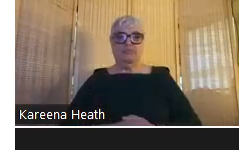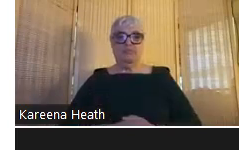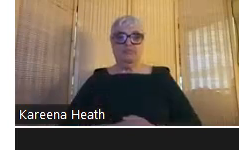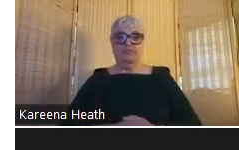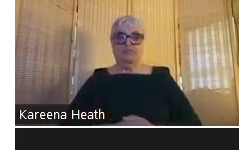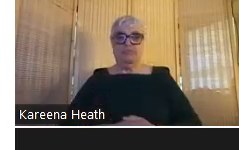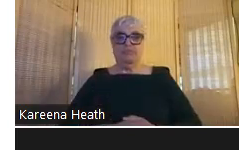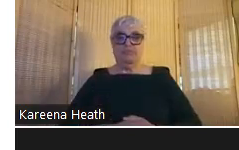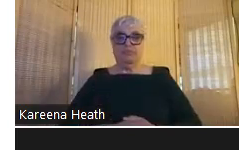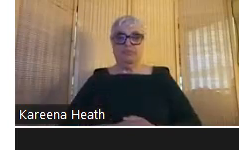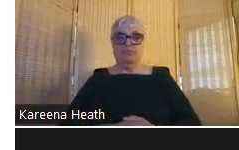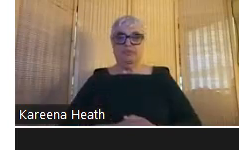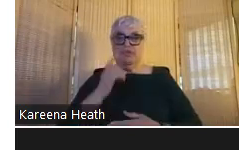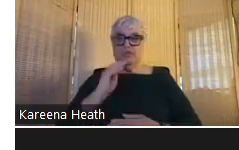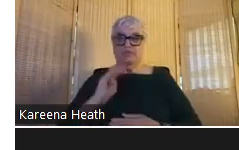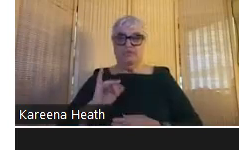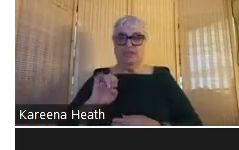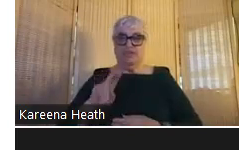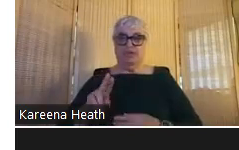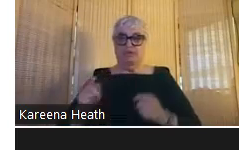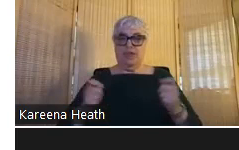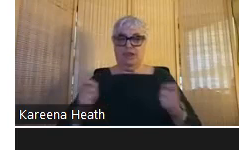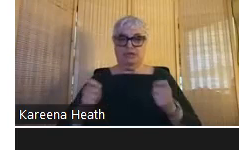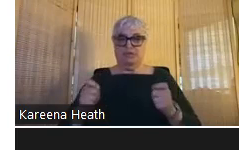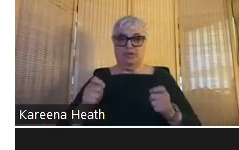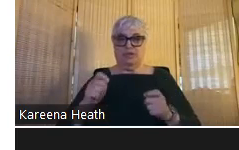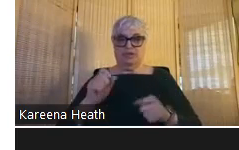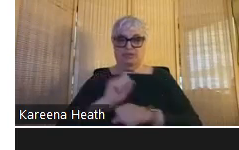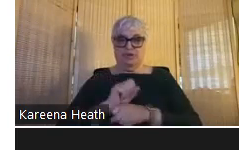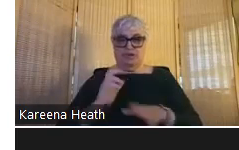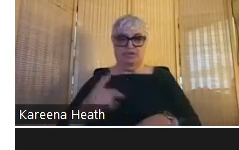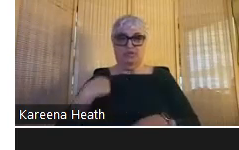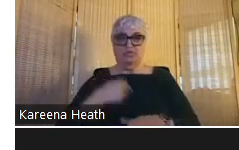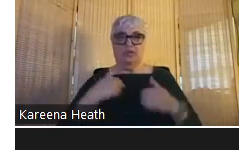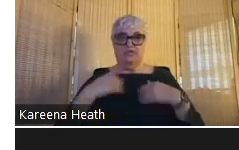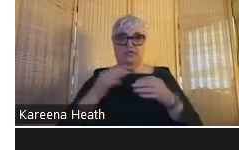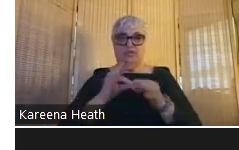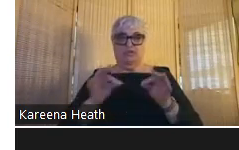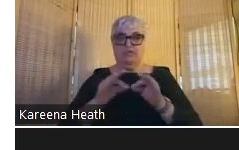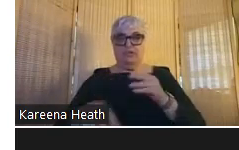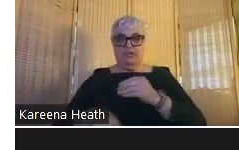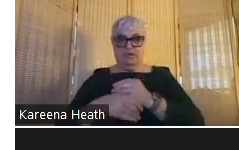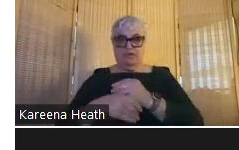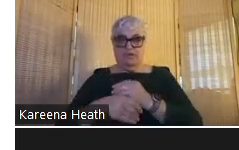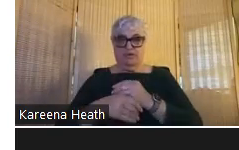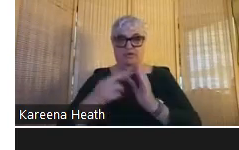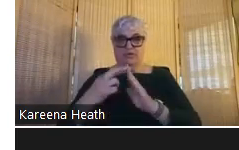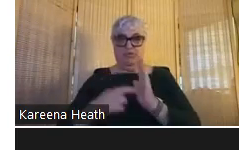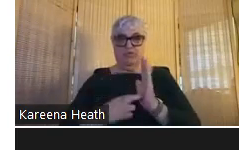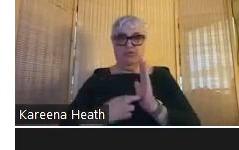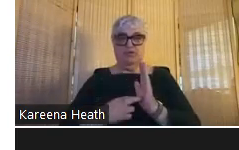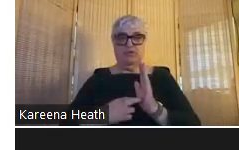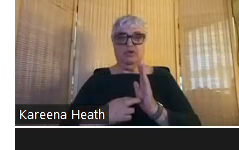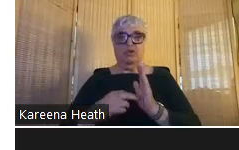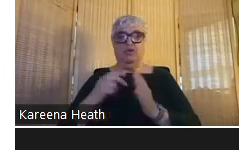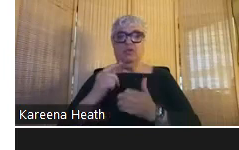And then for milieu management personnel, we have this written into rule that in addition to the treatment